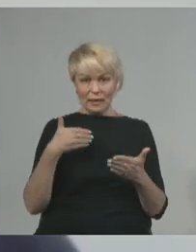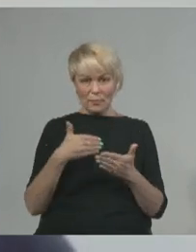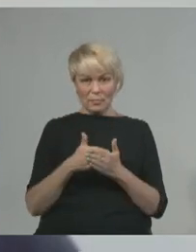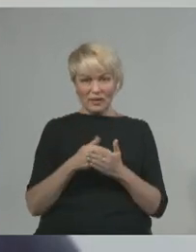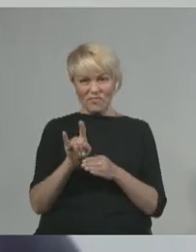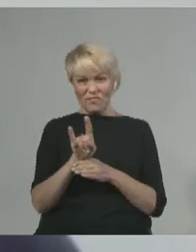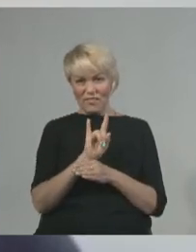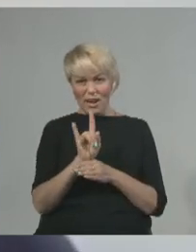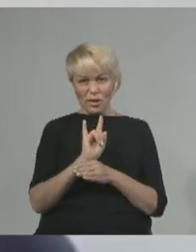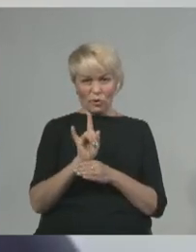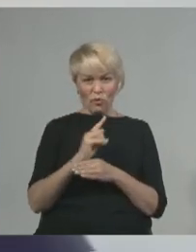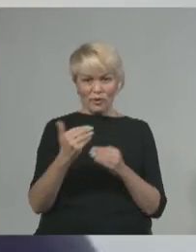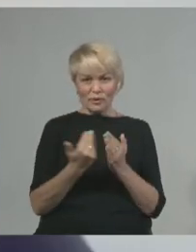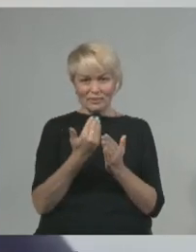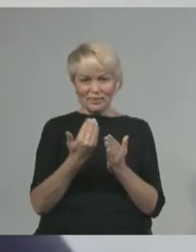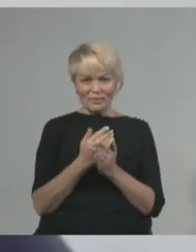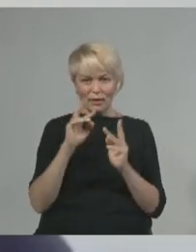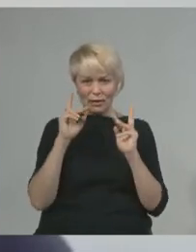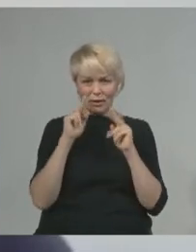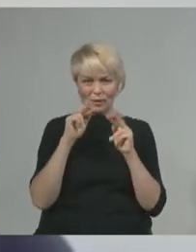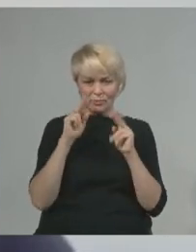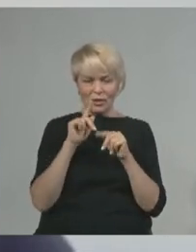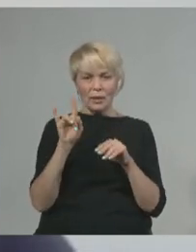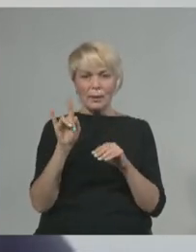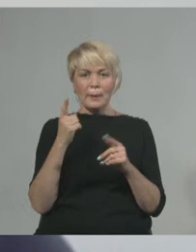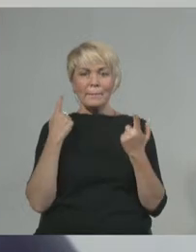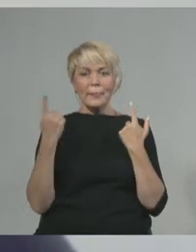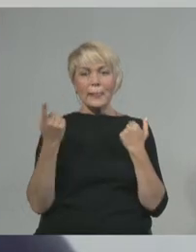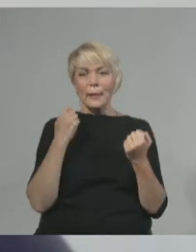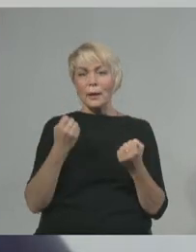automatically in itself if we don't do something